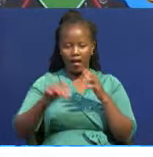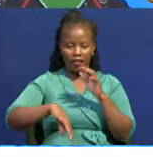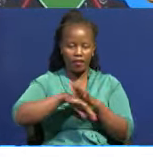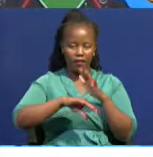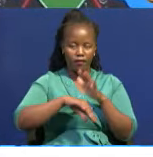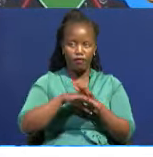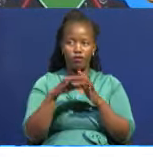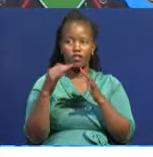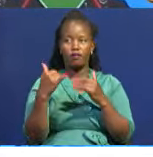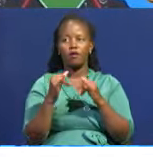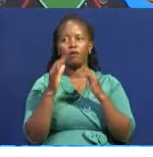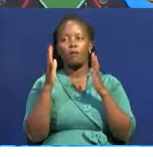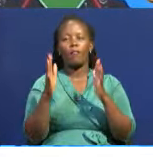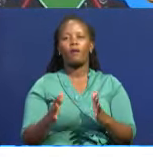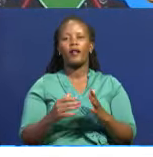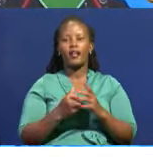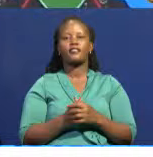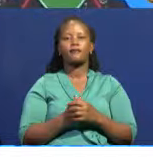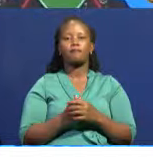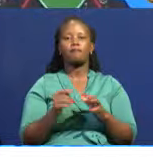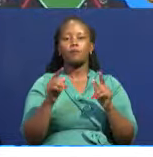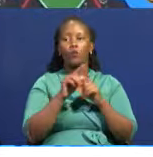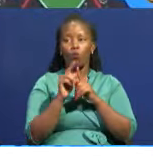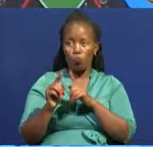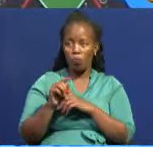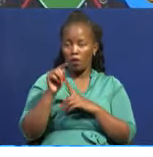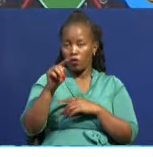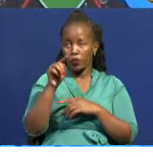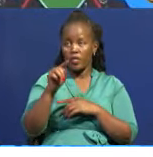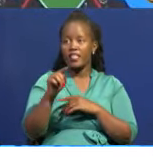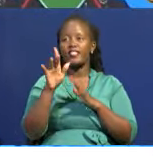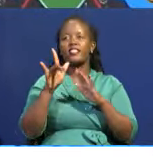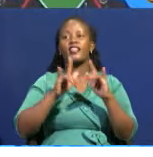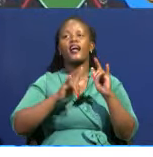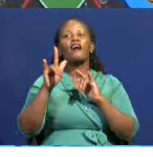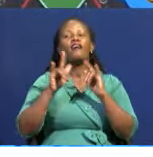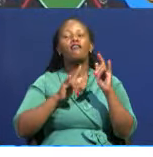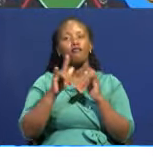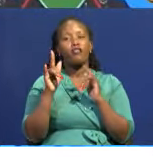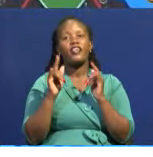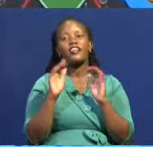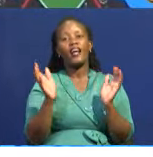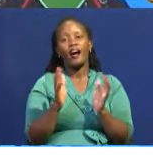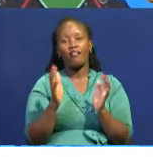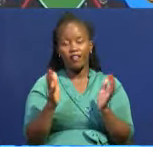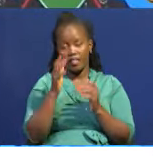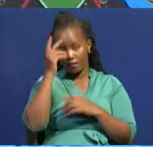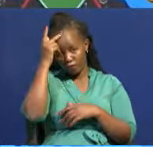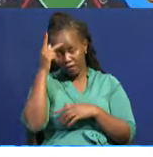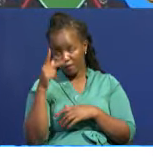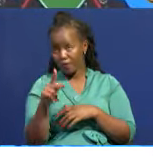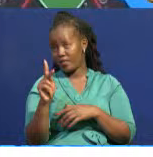in the arena. So in this foreign space, foreign policy space,